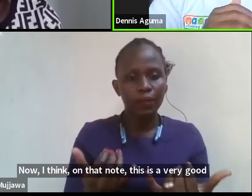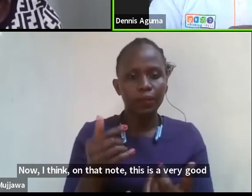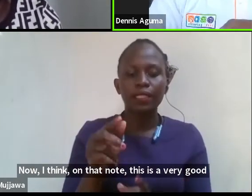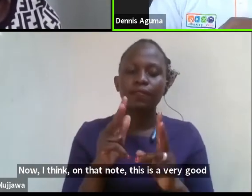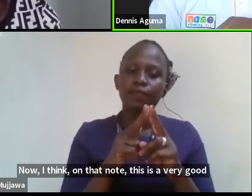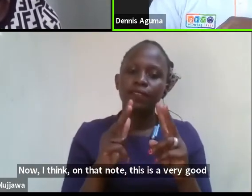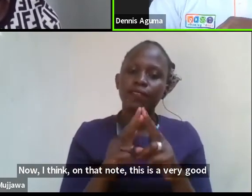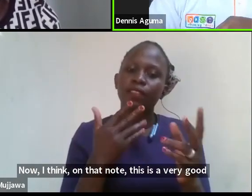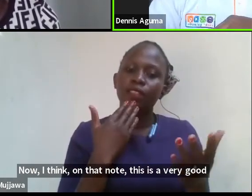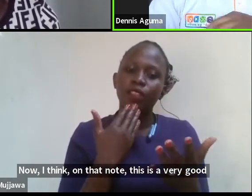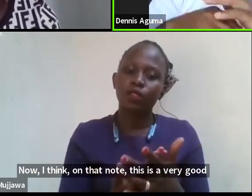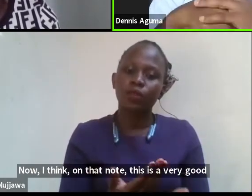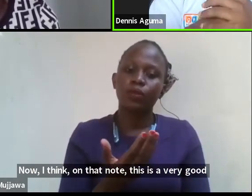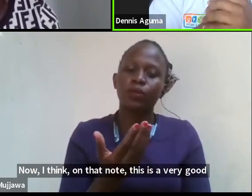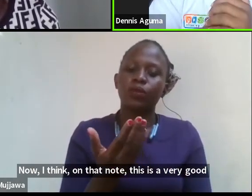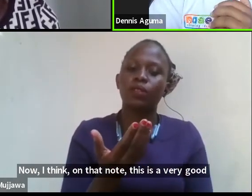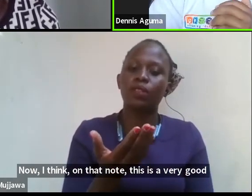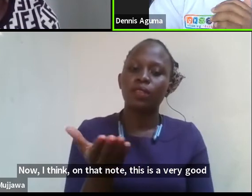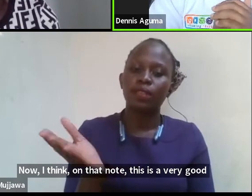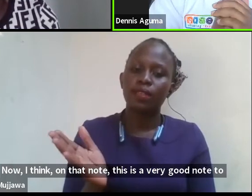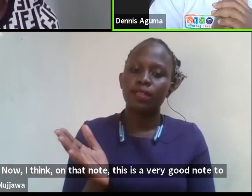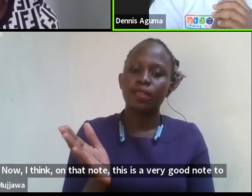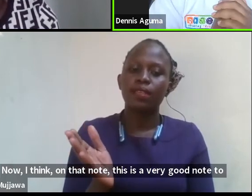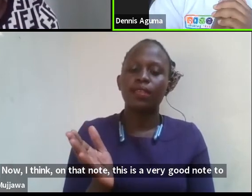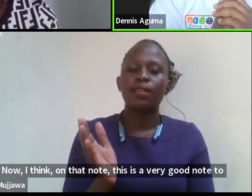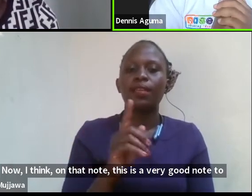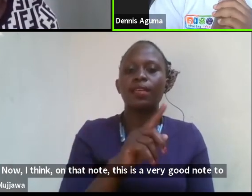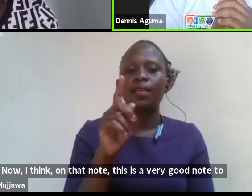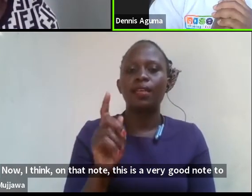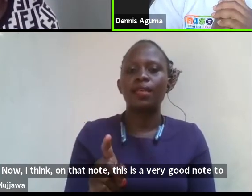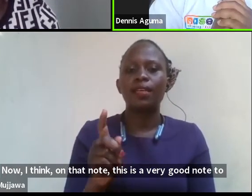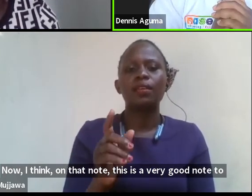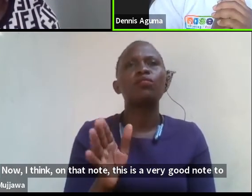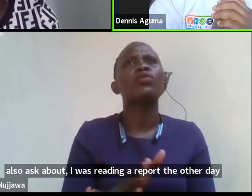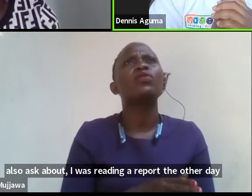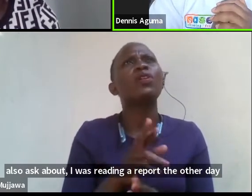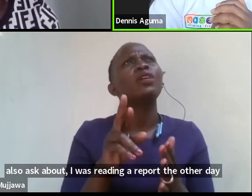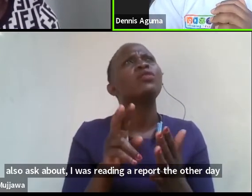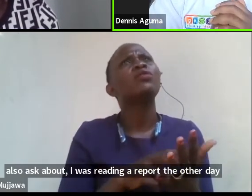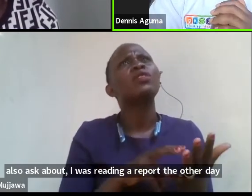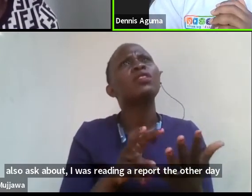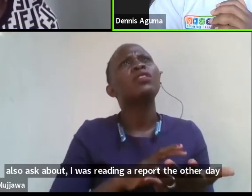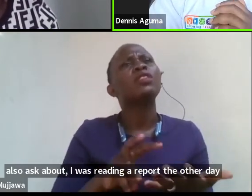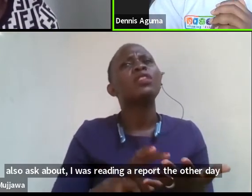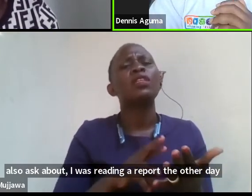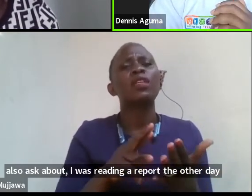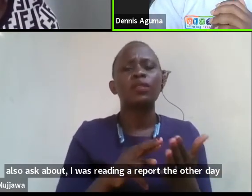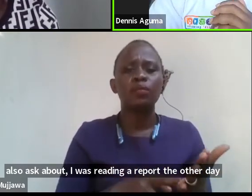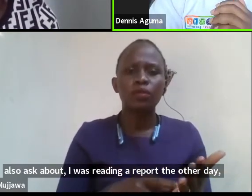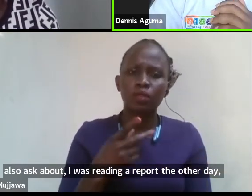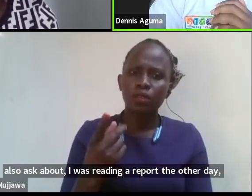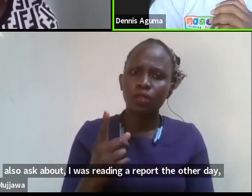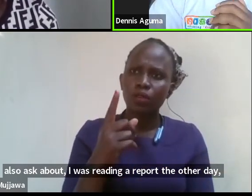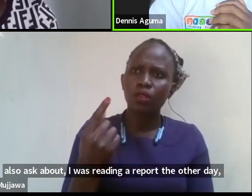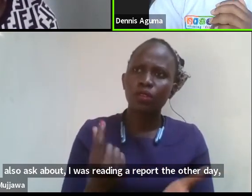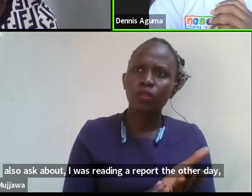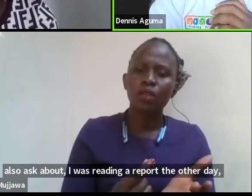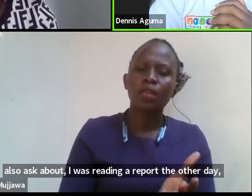to also ask about, I was reading a report the other day, and apparently Uganda is one of the biggest